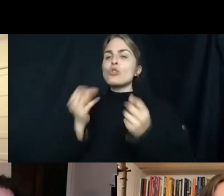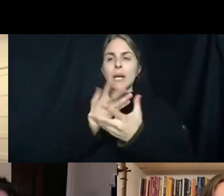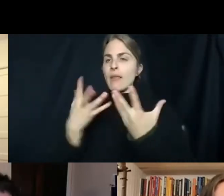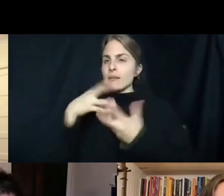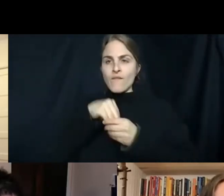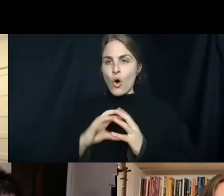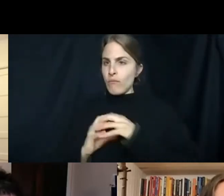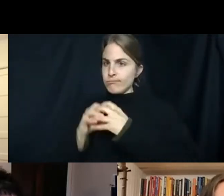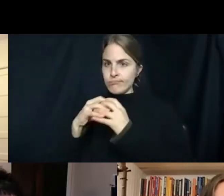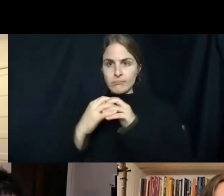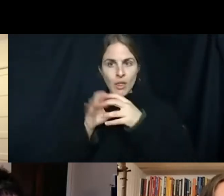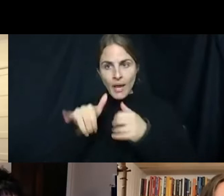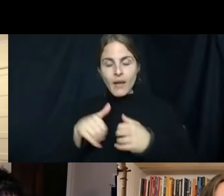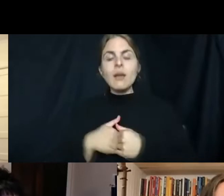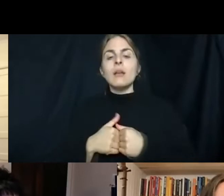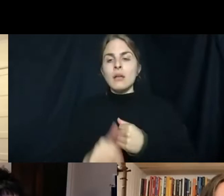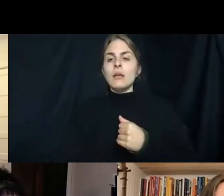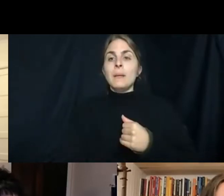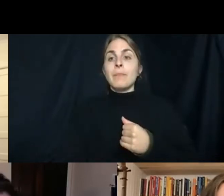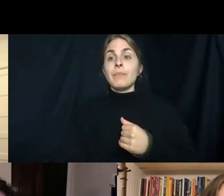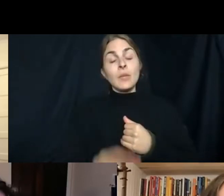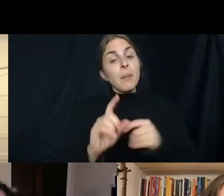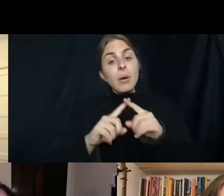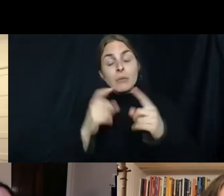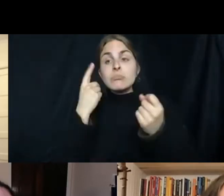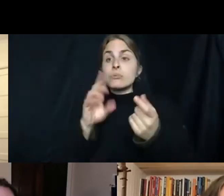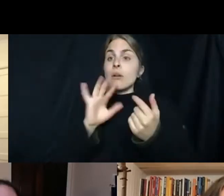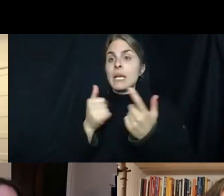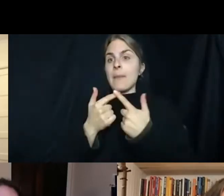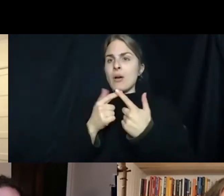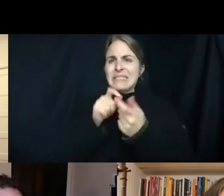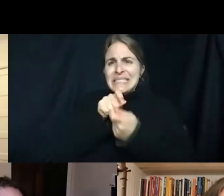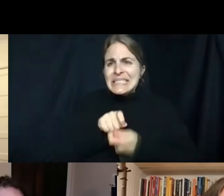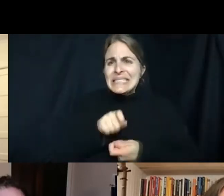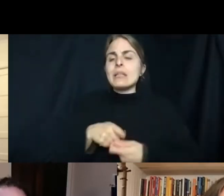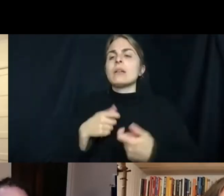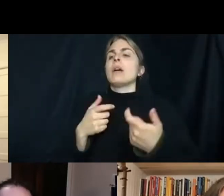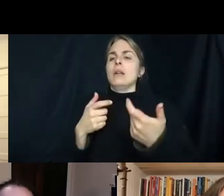But I mean, there are, if we're talking about like the nitty gritty, there's the fact that like